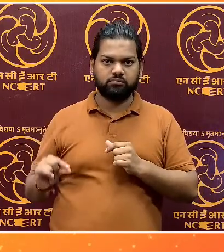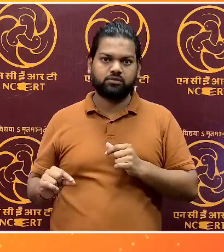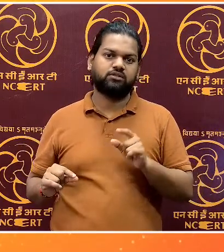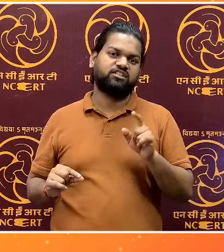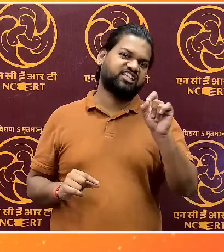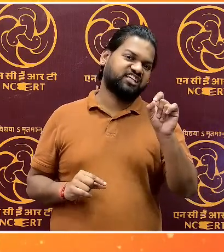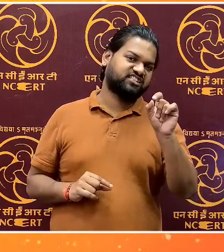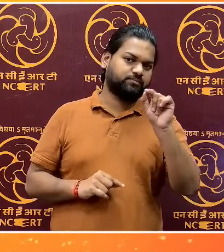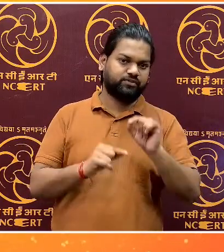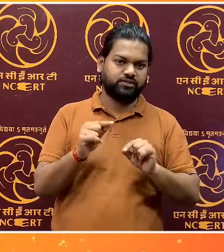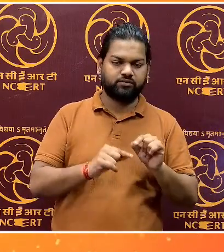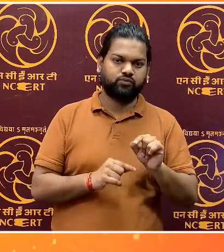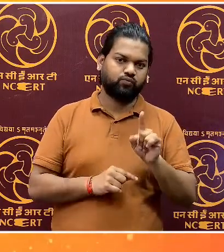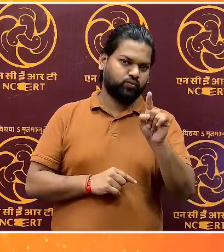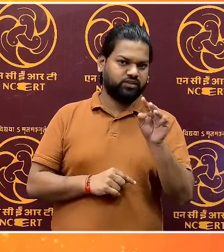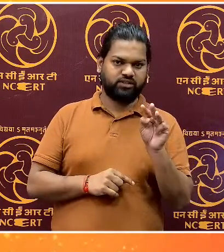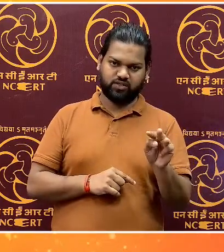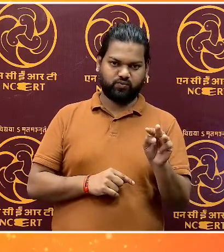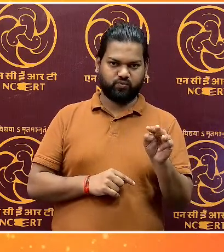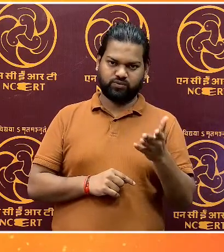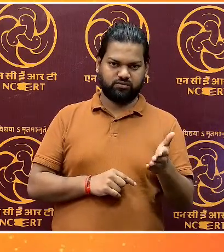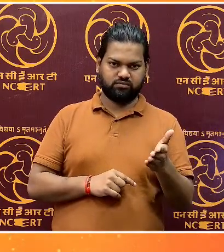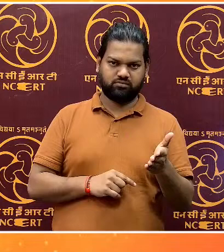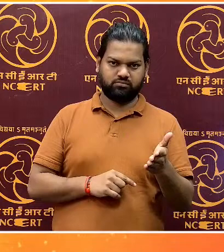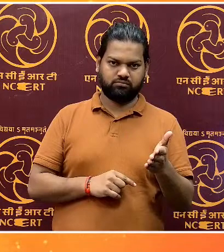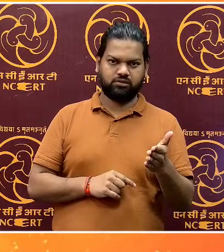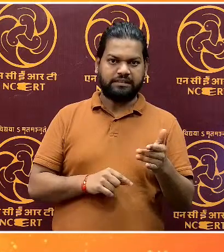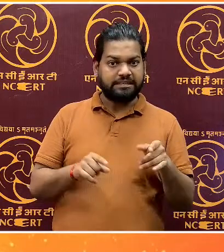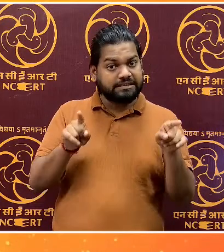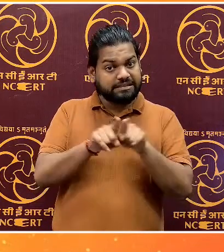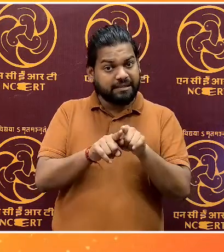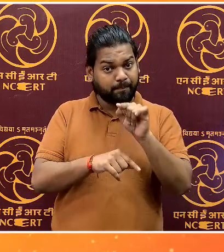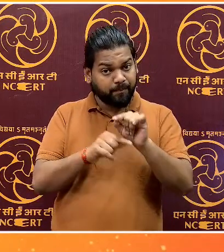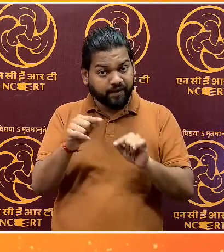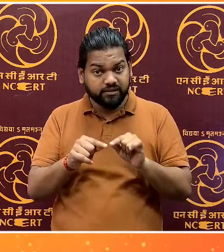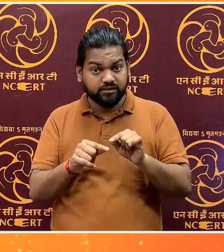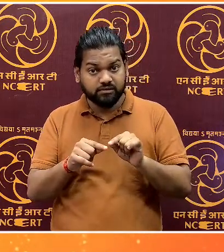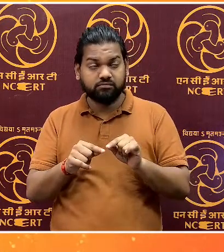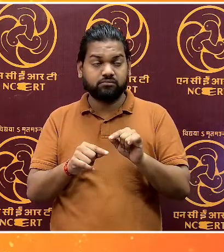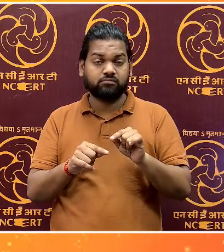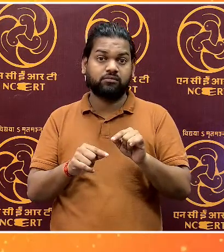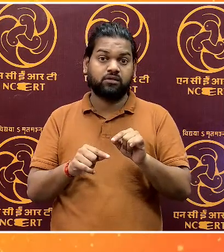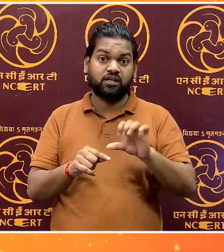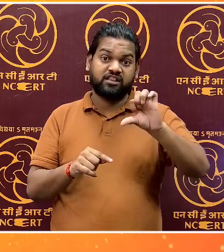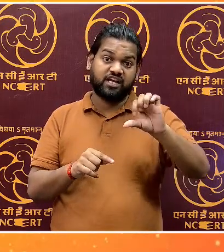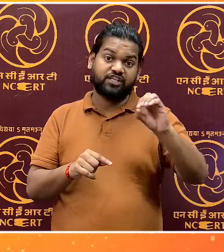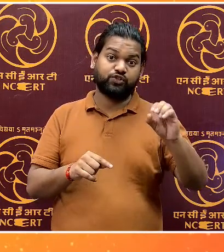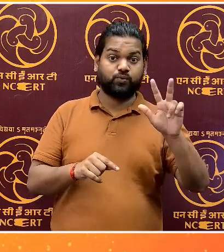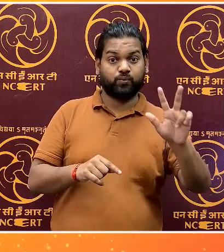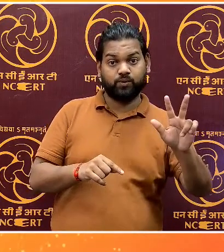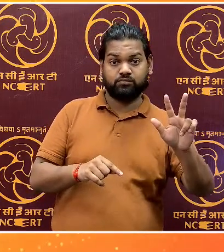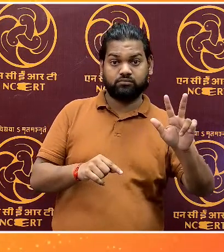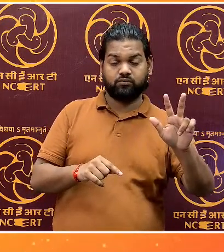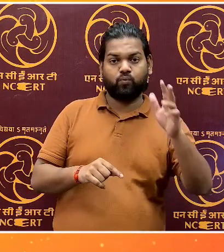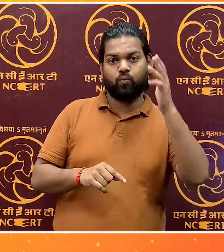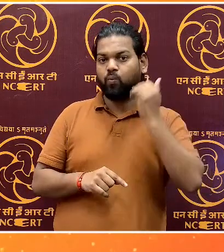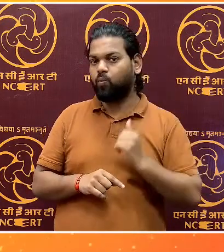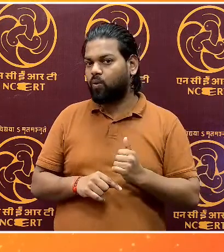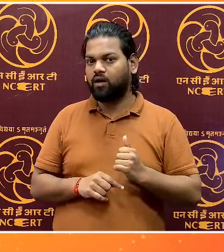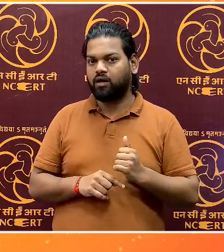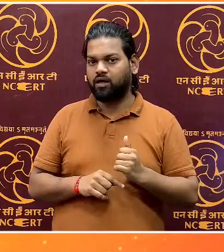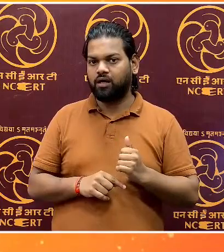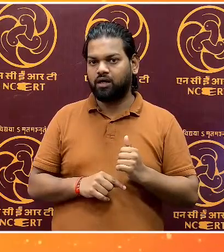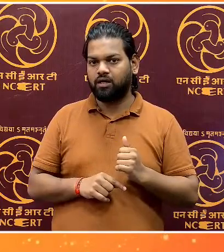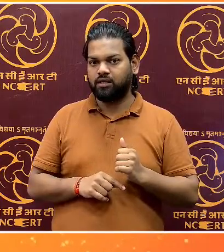10%, the present value will be 1000 rupees. However, at the same percentage, your amount will be 908. Why it is so? Because